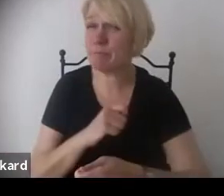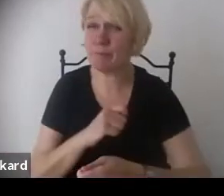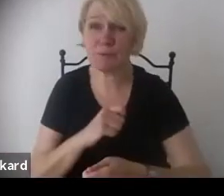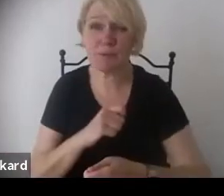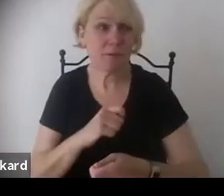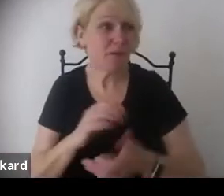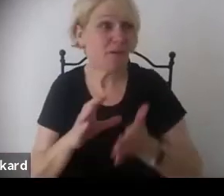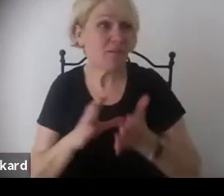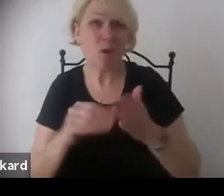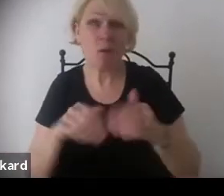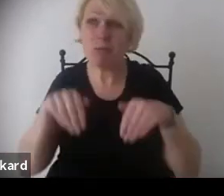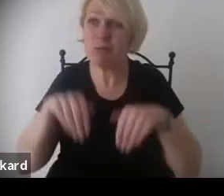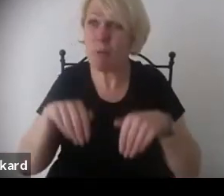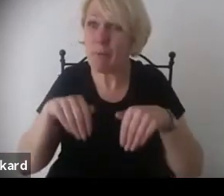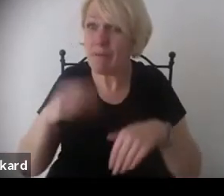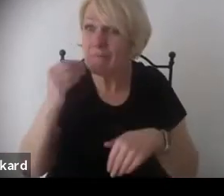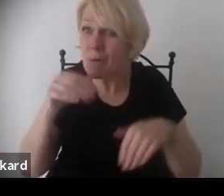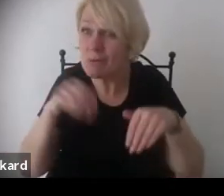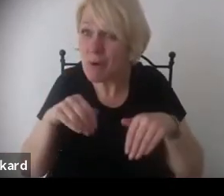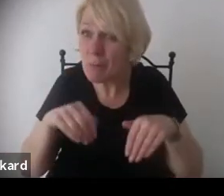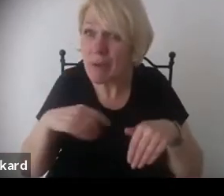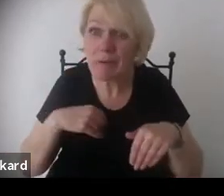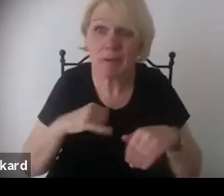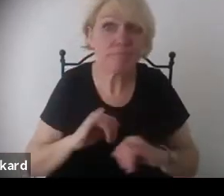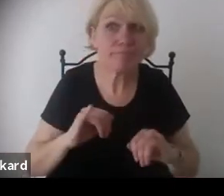all of us kind of helping one another as well.